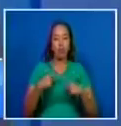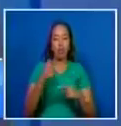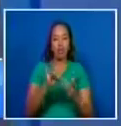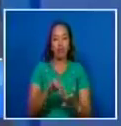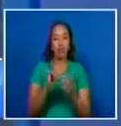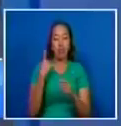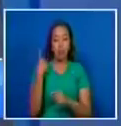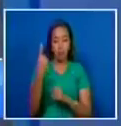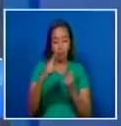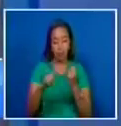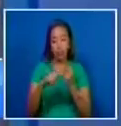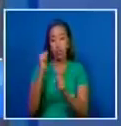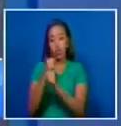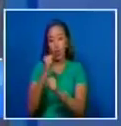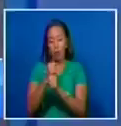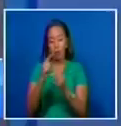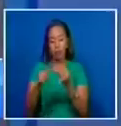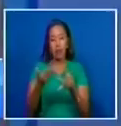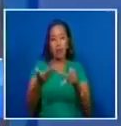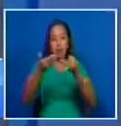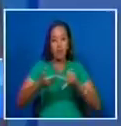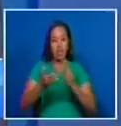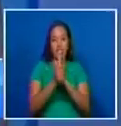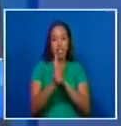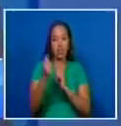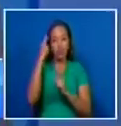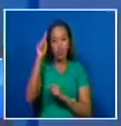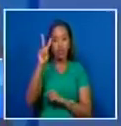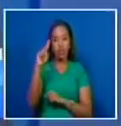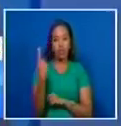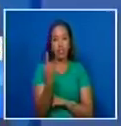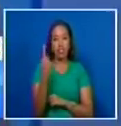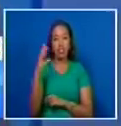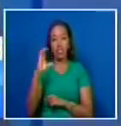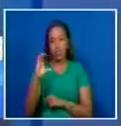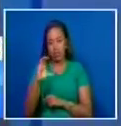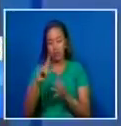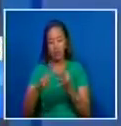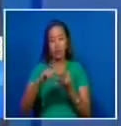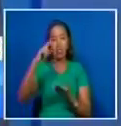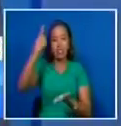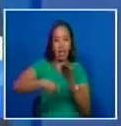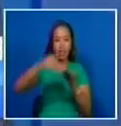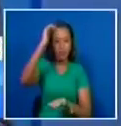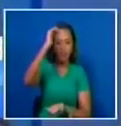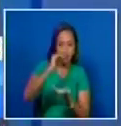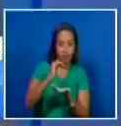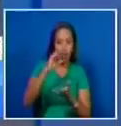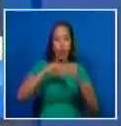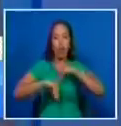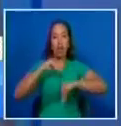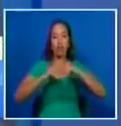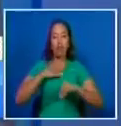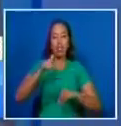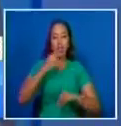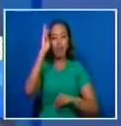youth. Bringing skills for the 21st century. Jobs, cutting taxes, corruption. I will be the